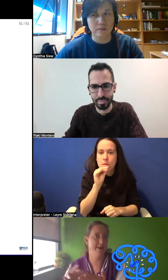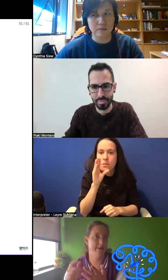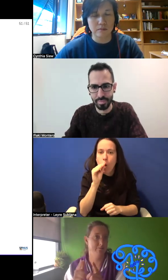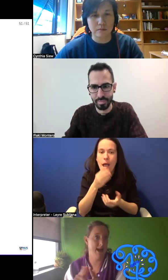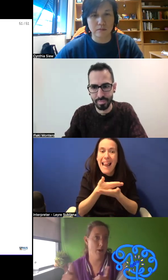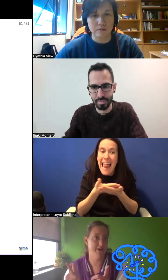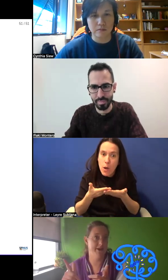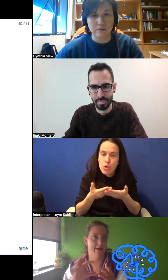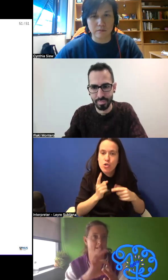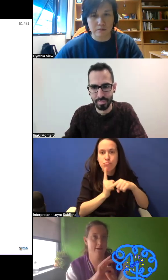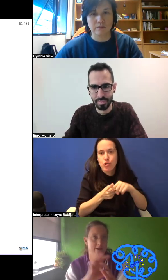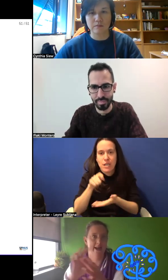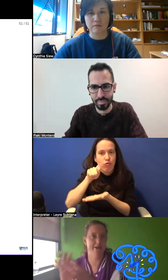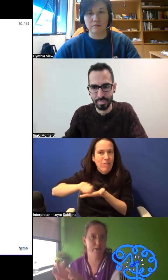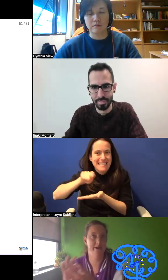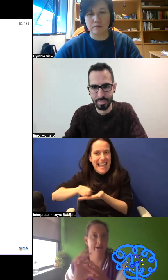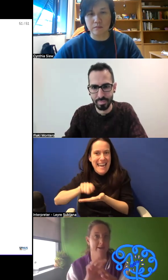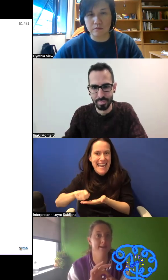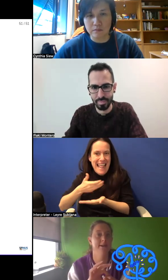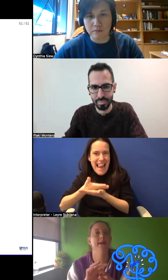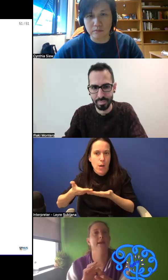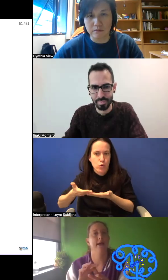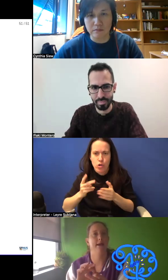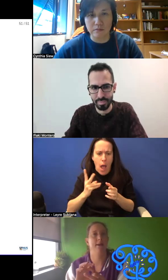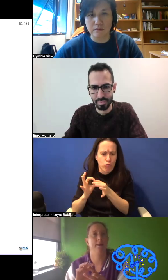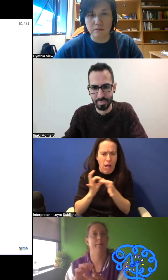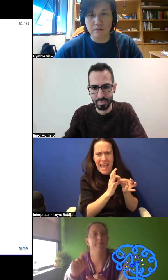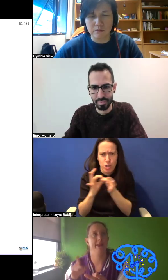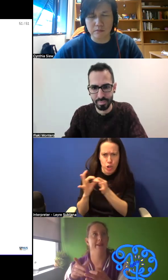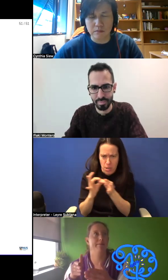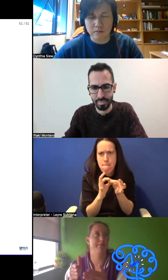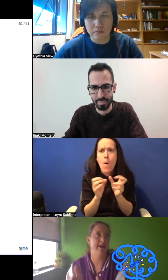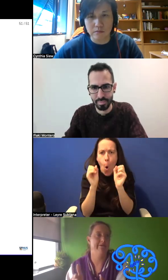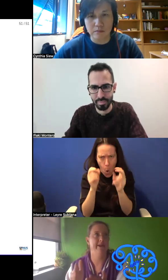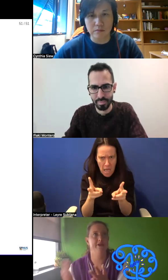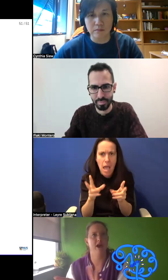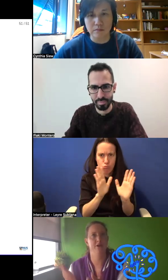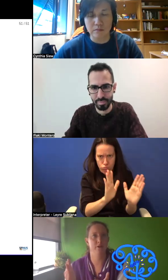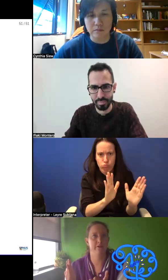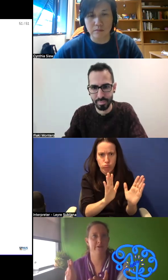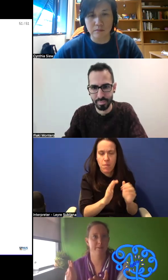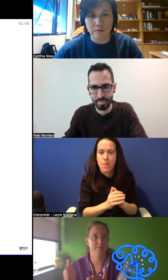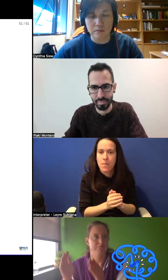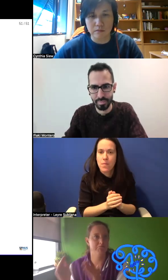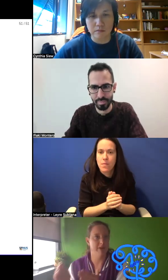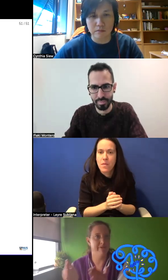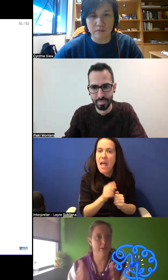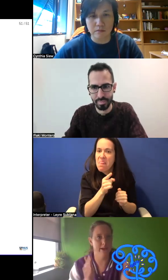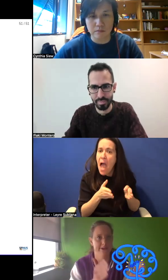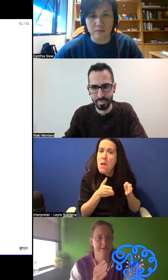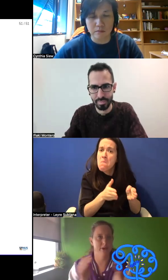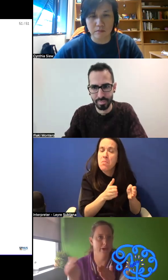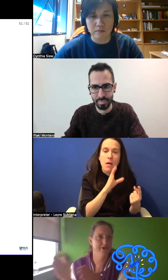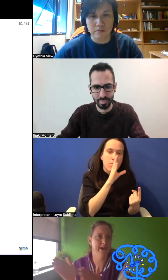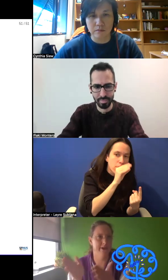the written language that are related to each other. That path is kind of